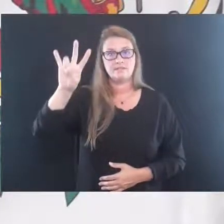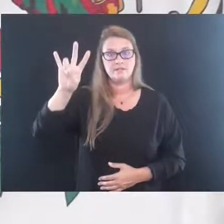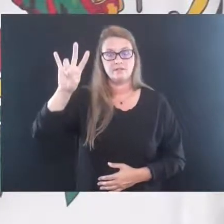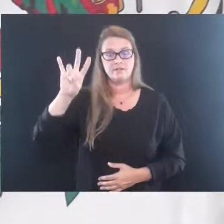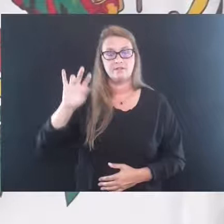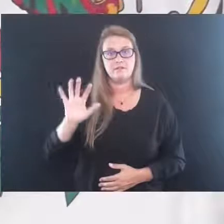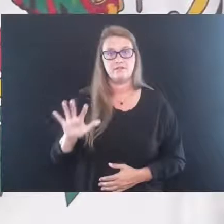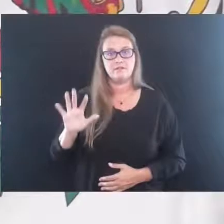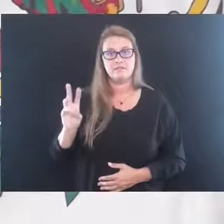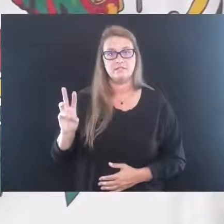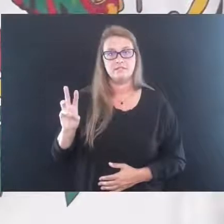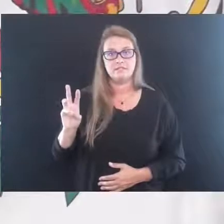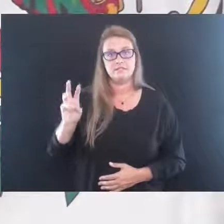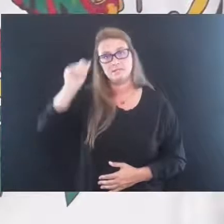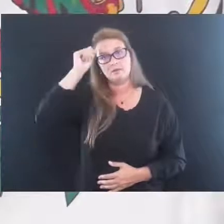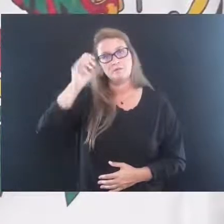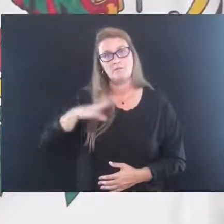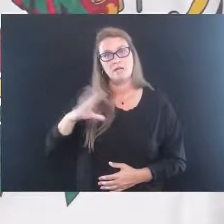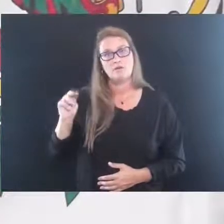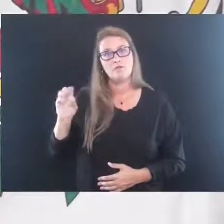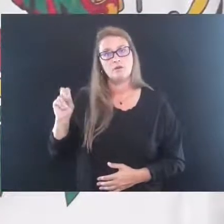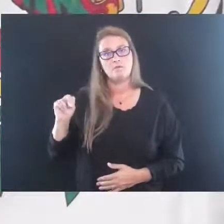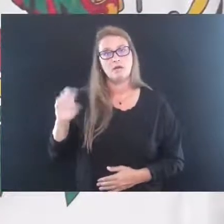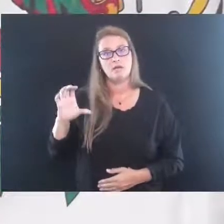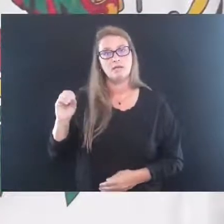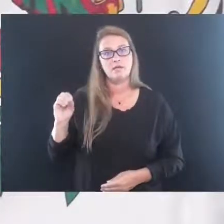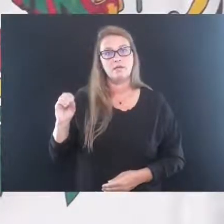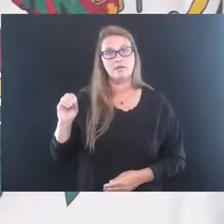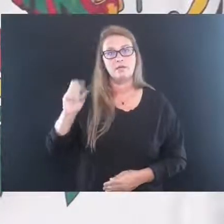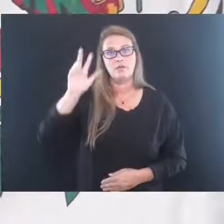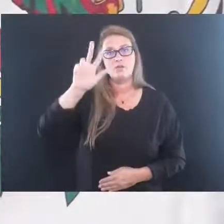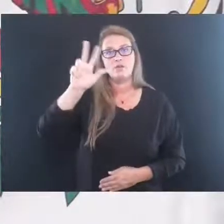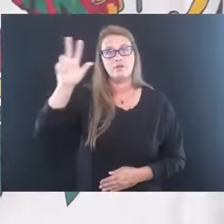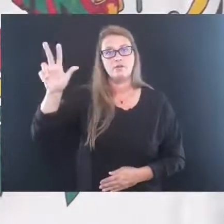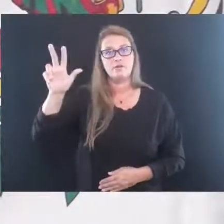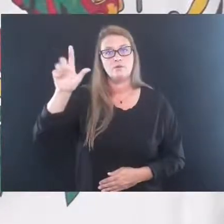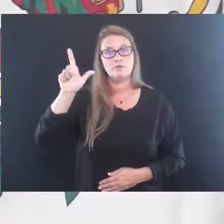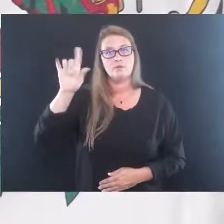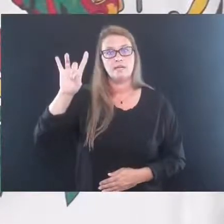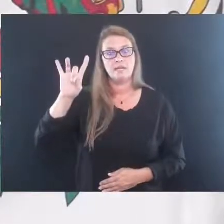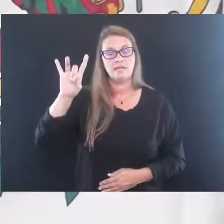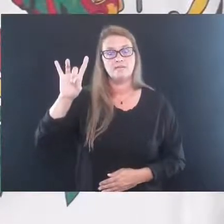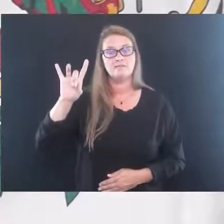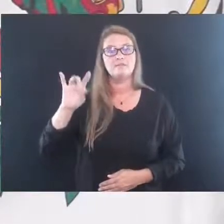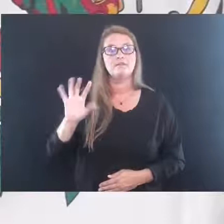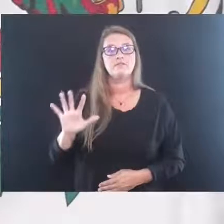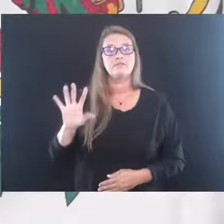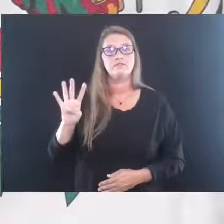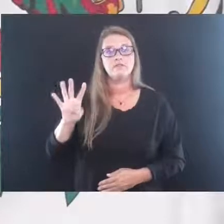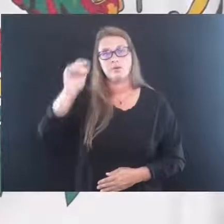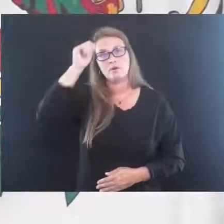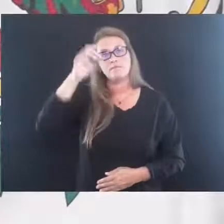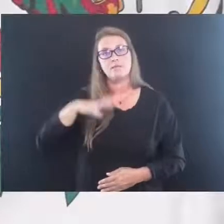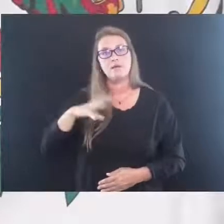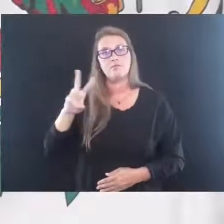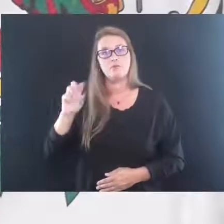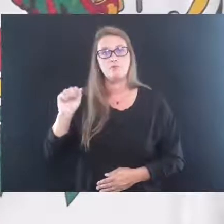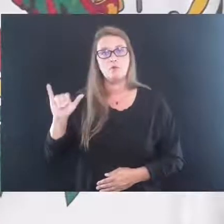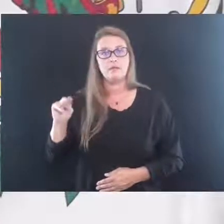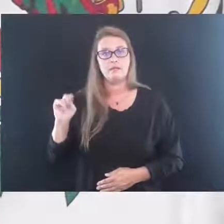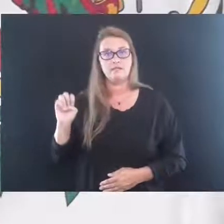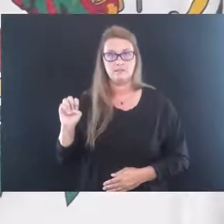death, a 56-year-old male from Monongahela County. The 3,328th death, a 54-year-old male from Wayne